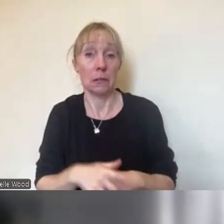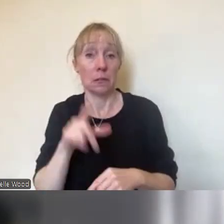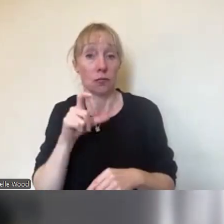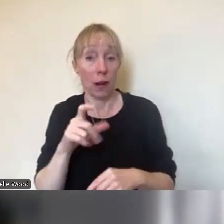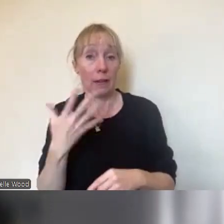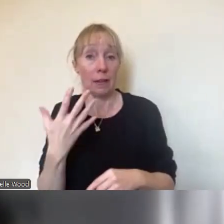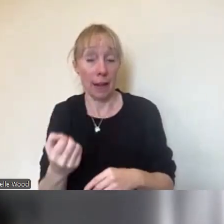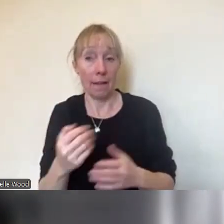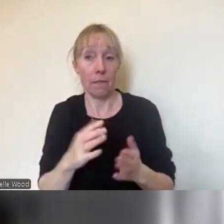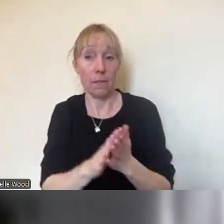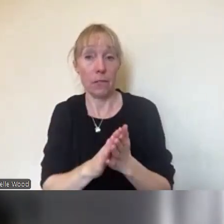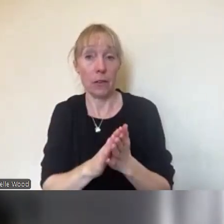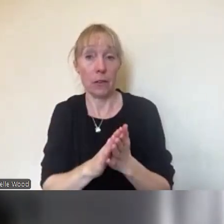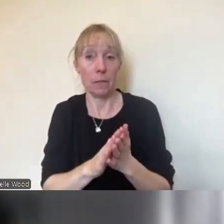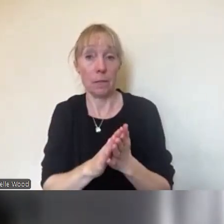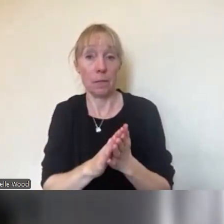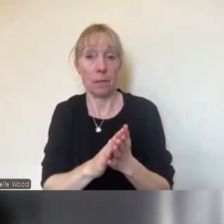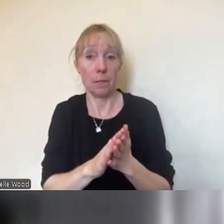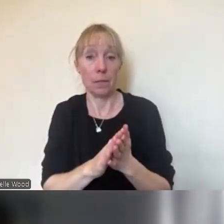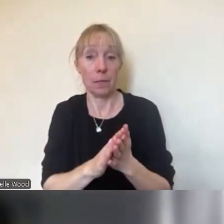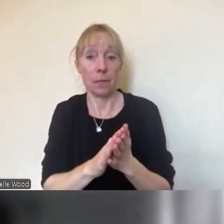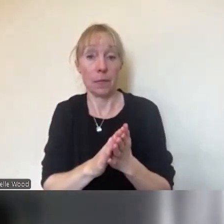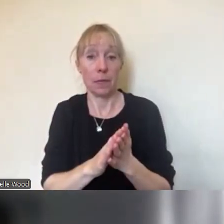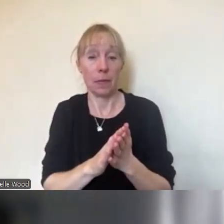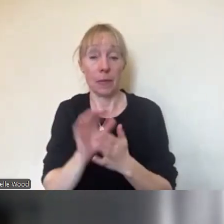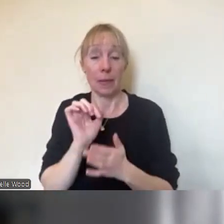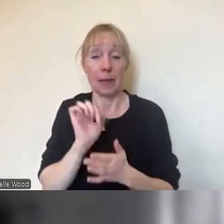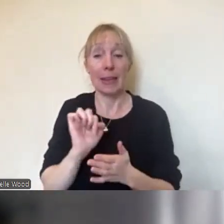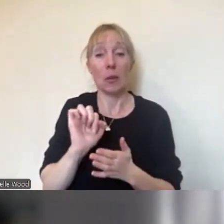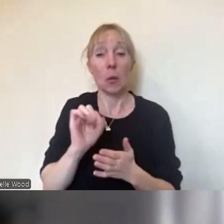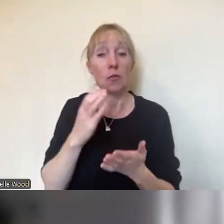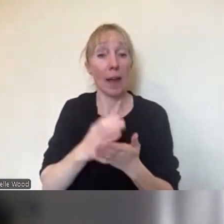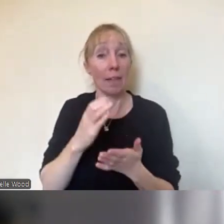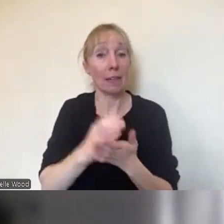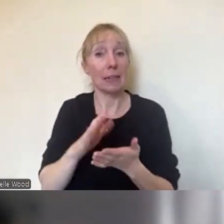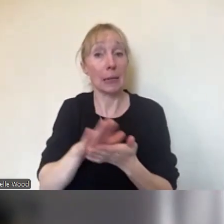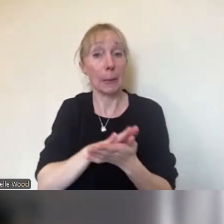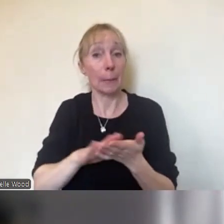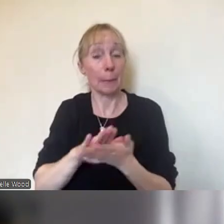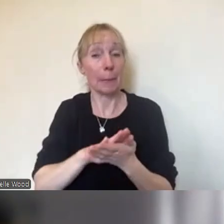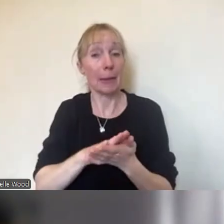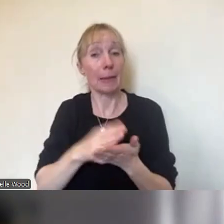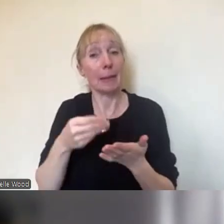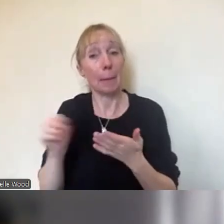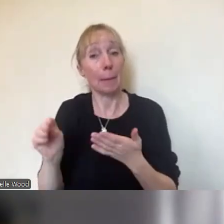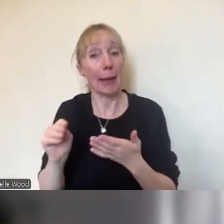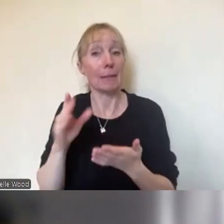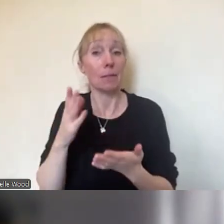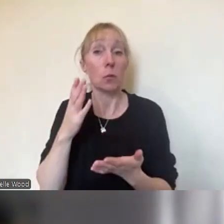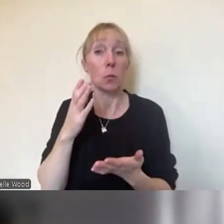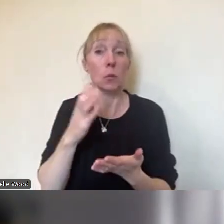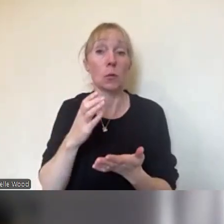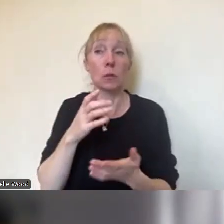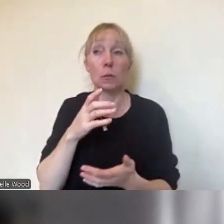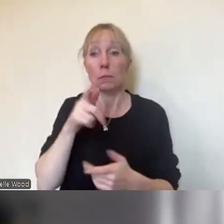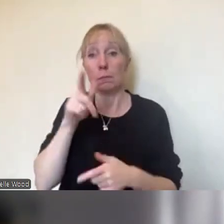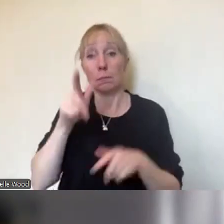had was its own charity, so it kept it paid for charitable patients.